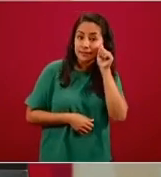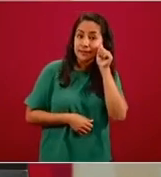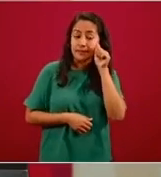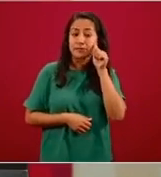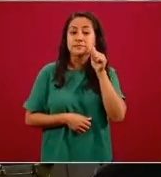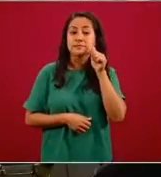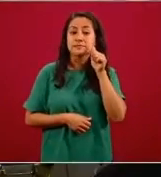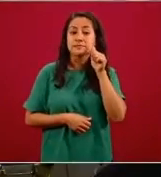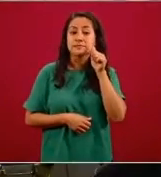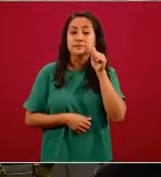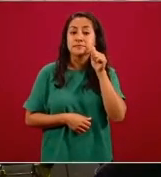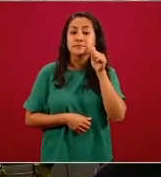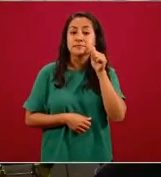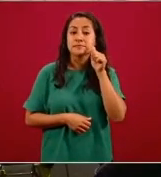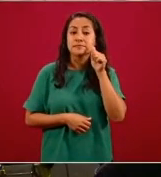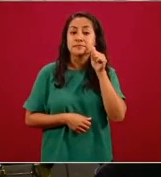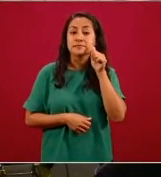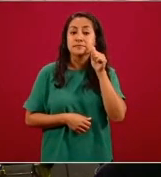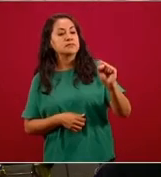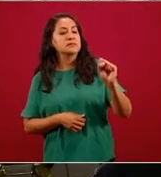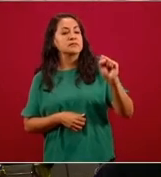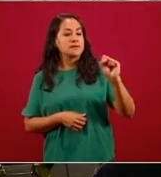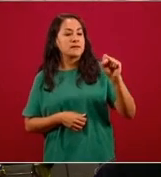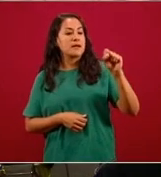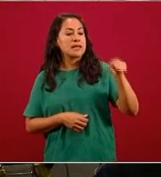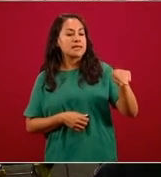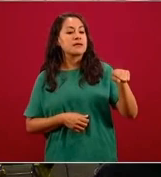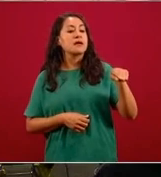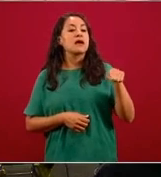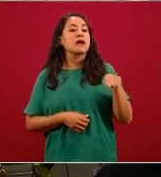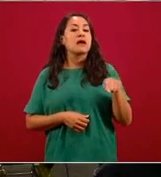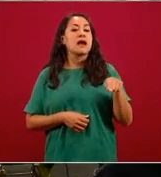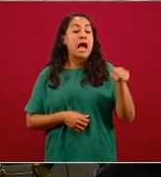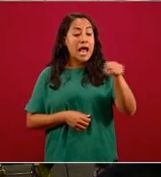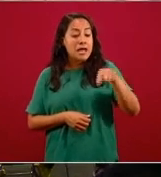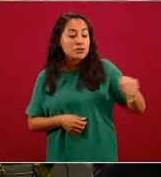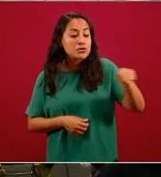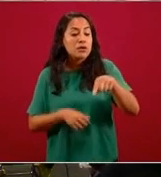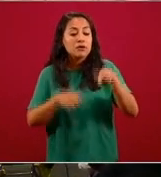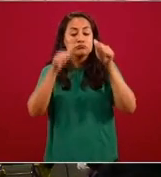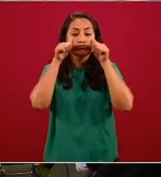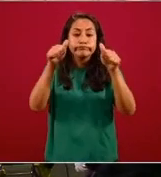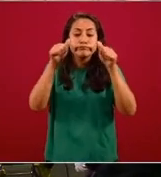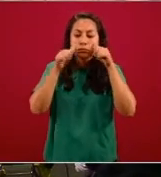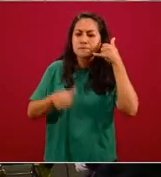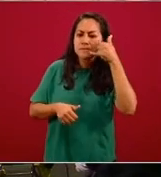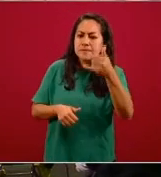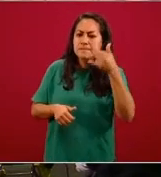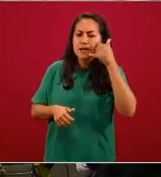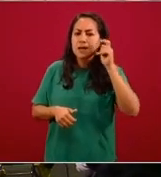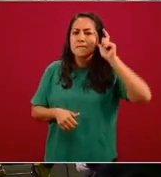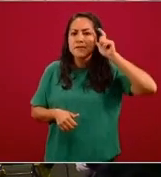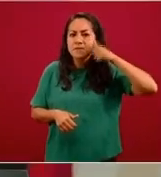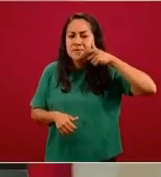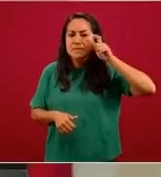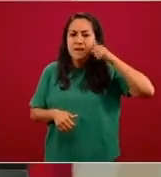Yesterday, the National Psychiatric Institute, Ramon de la Fuente, they made a number